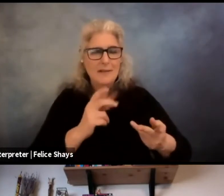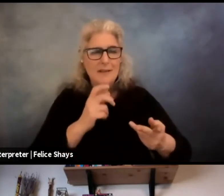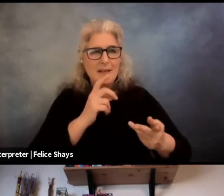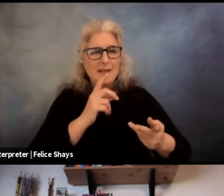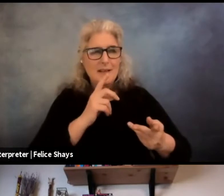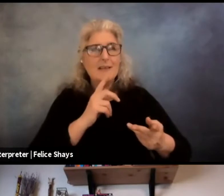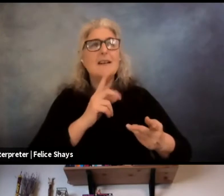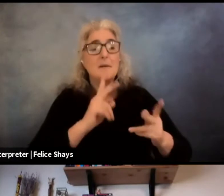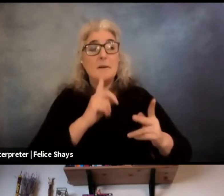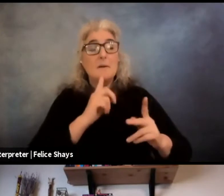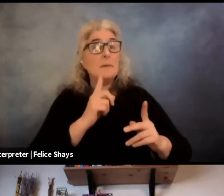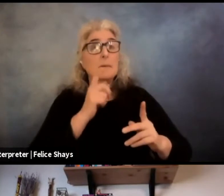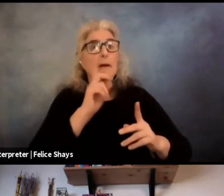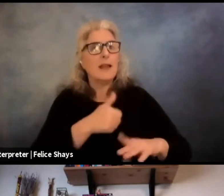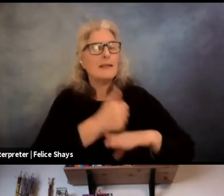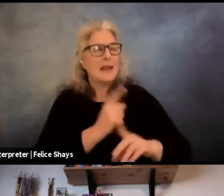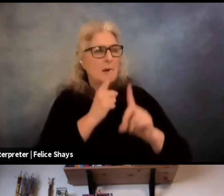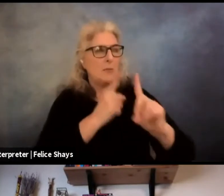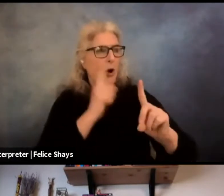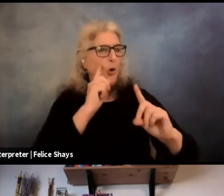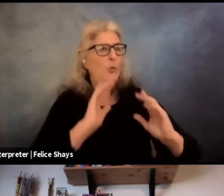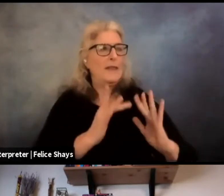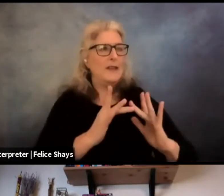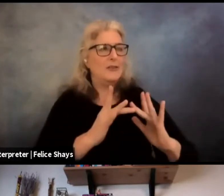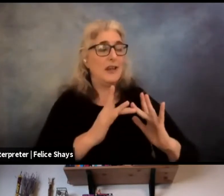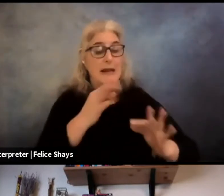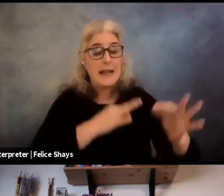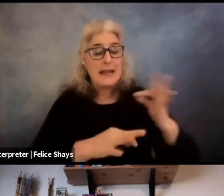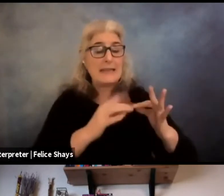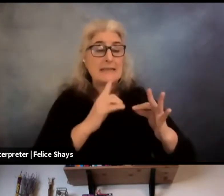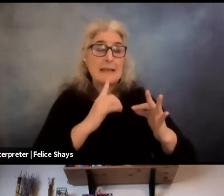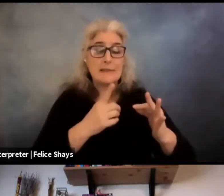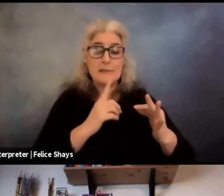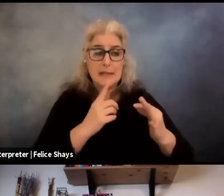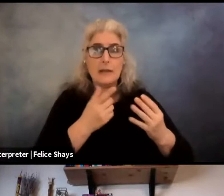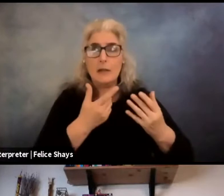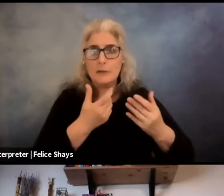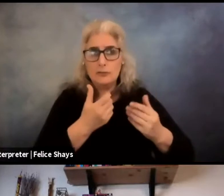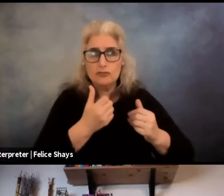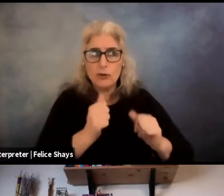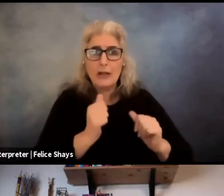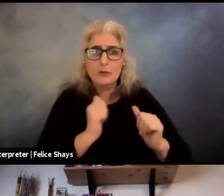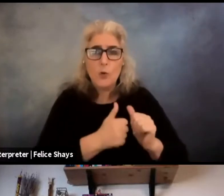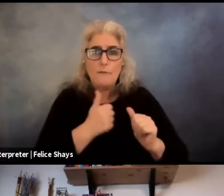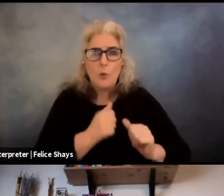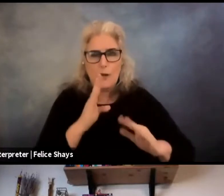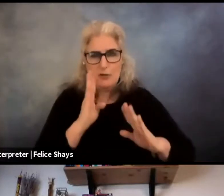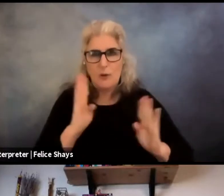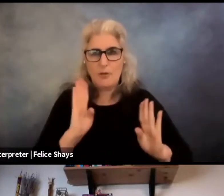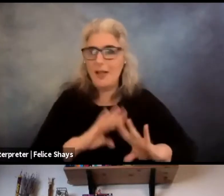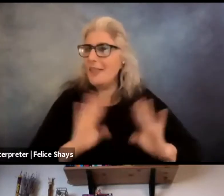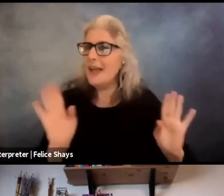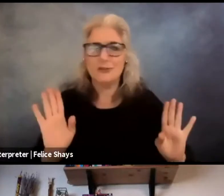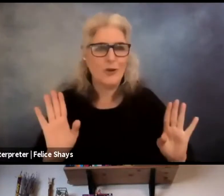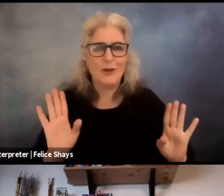avoiding trouble. It's just policing the thing we're afraid of. And so that first